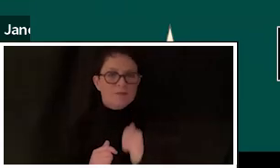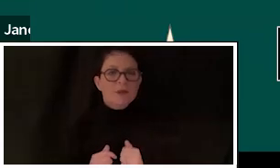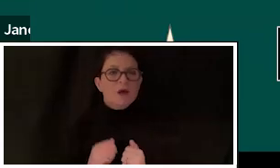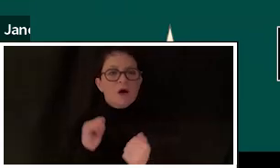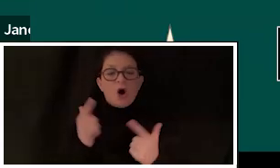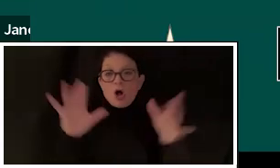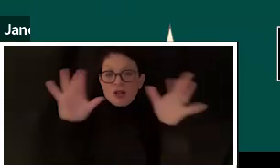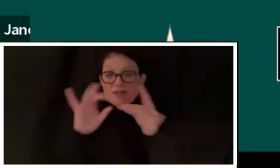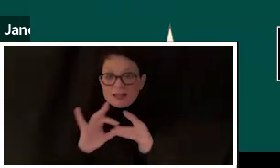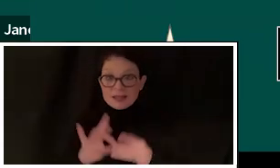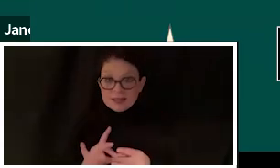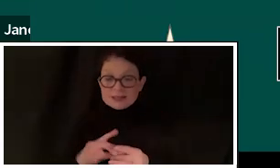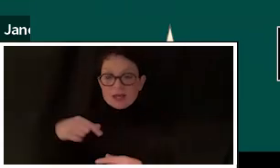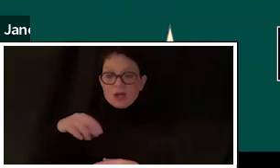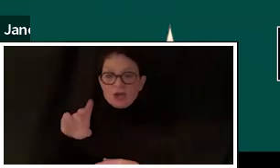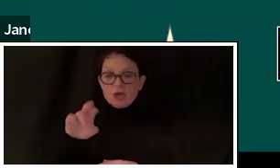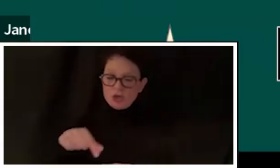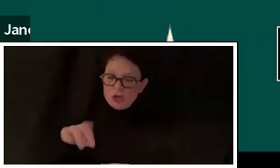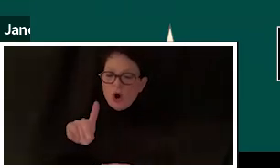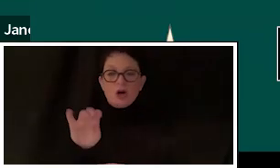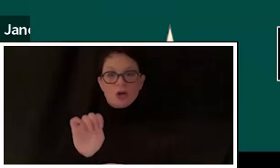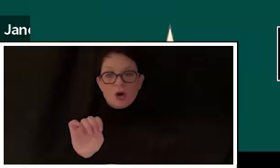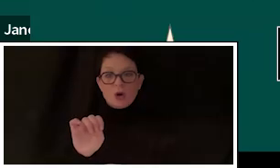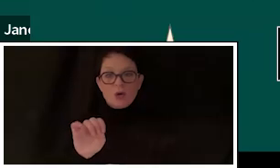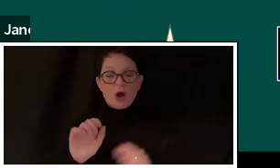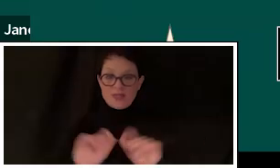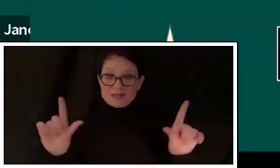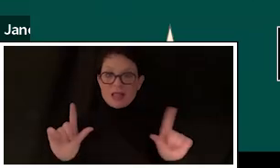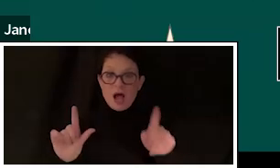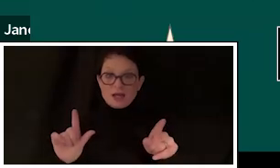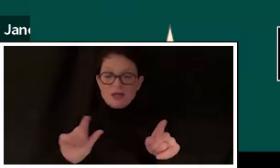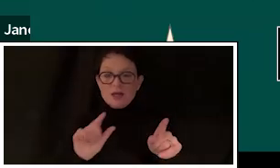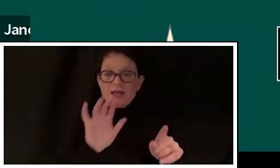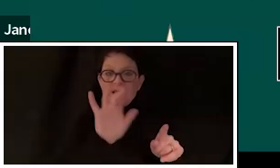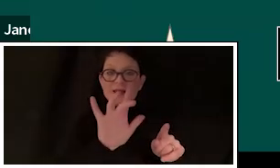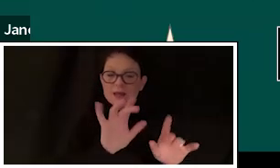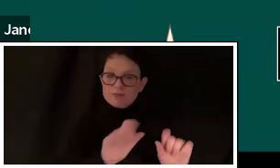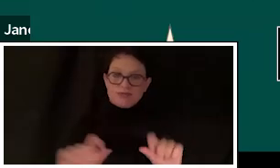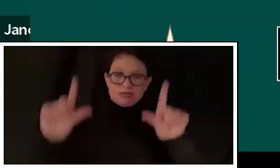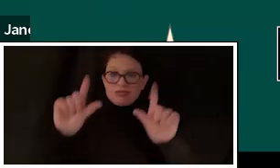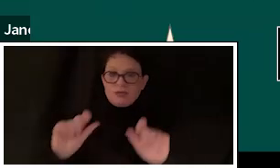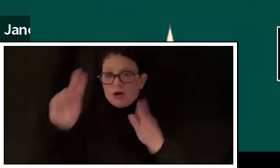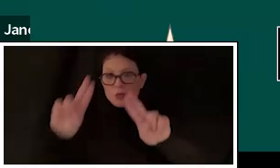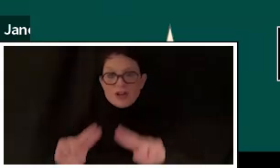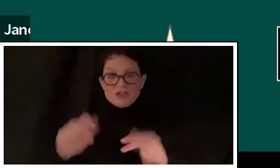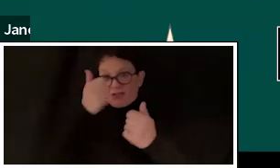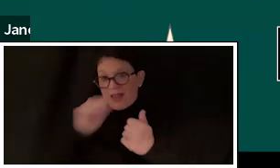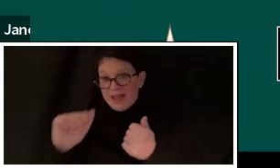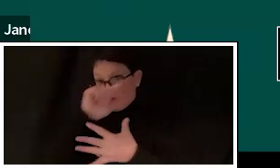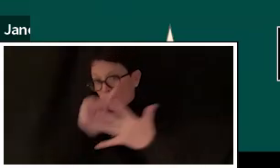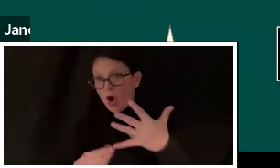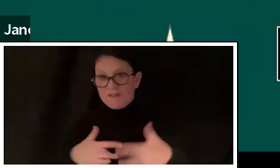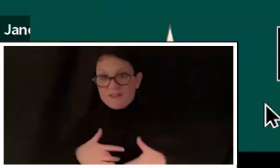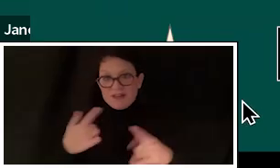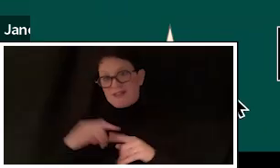the links and the QR code on this slide can bring you to registering for any and all of these events